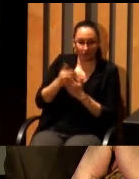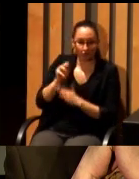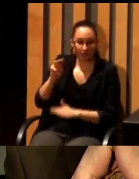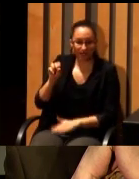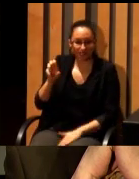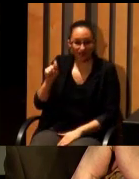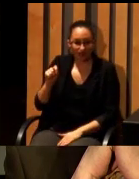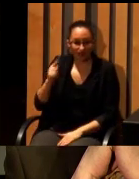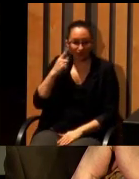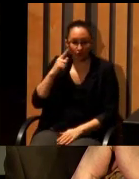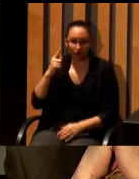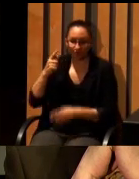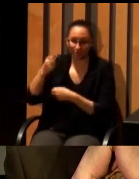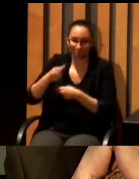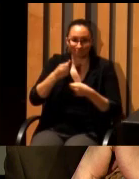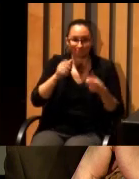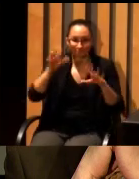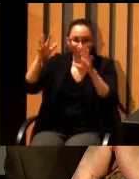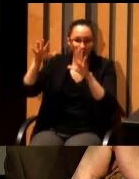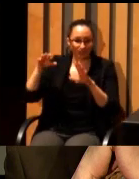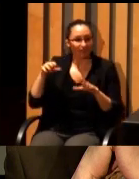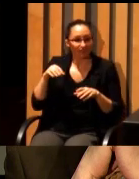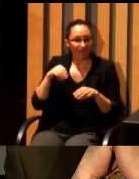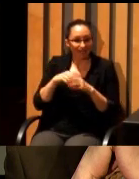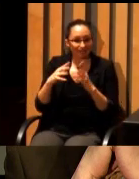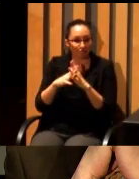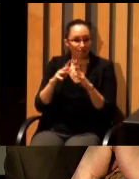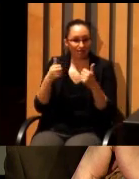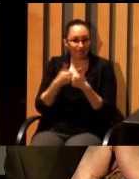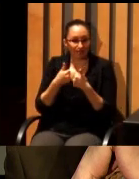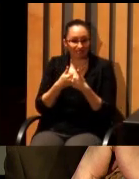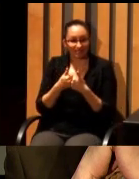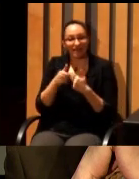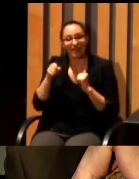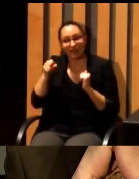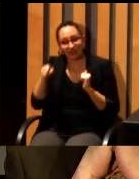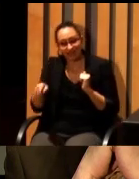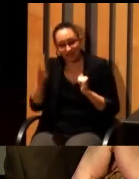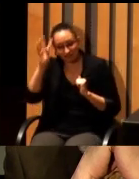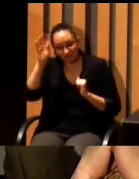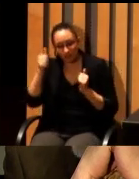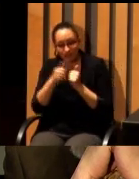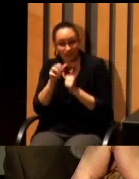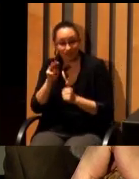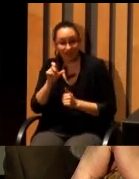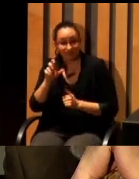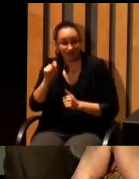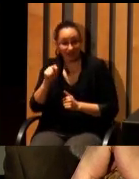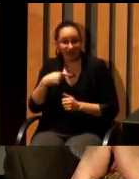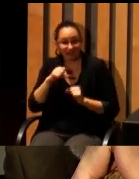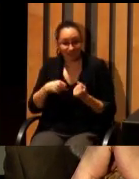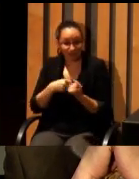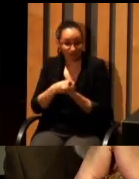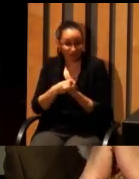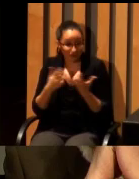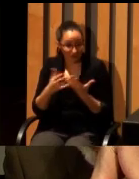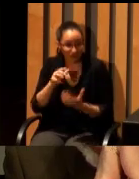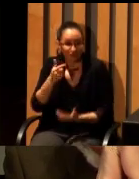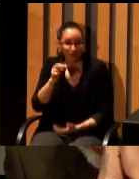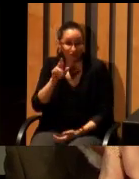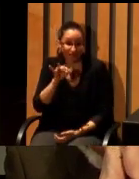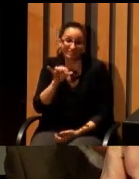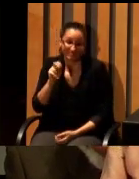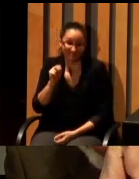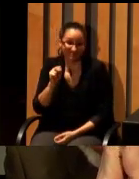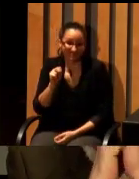events. Happily, William and Mary came up with a mascot I can readily endorse, a griffin.